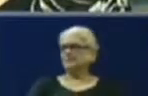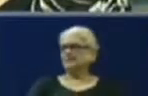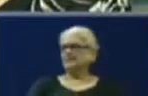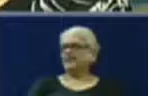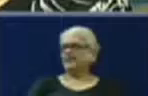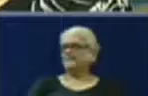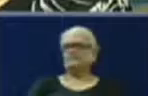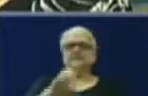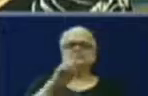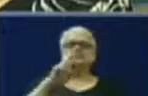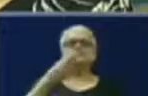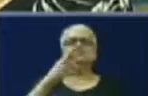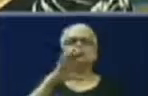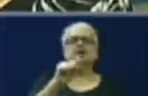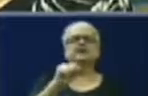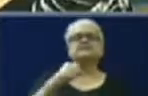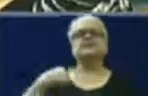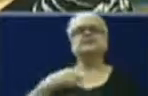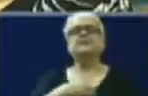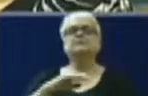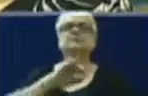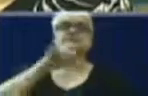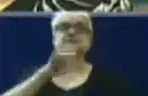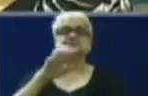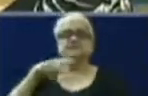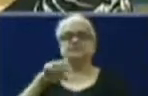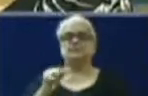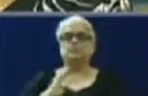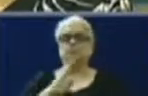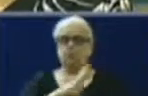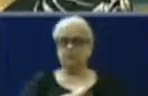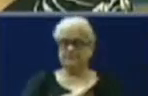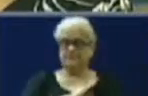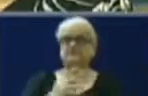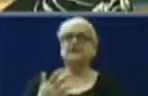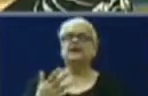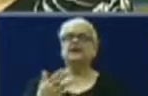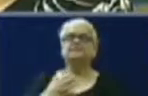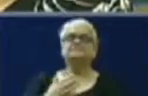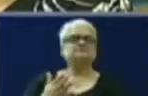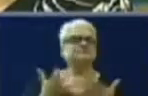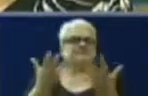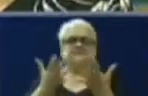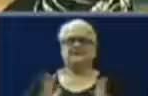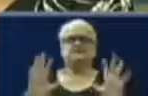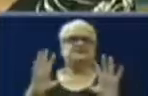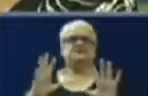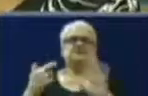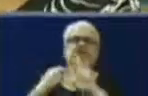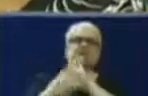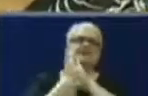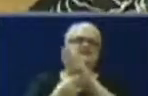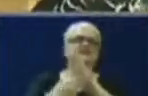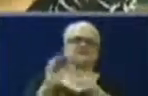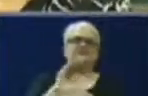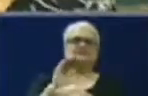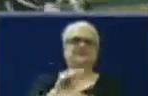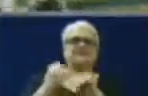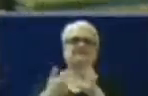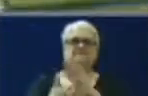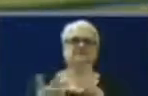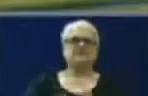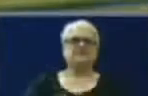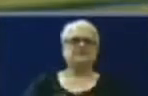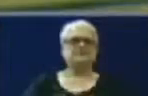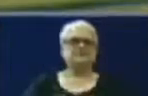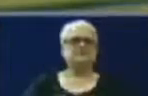Dr. Hargens and members of the Jefferson County Board of Education, this concludes our recognitions for this evening. Thank you.